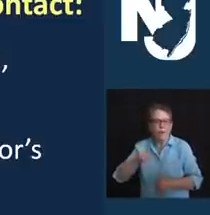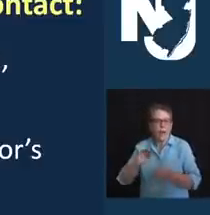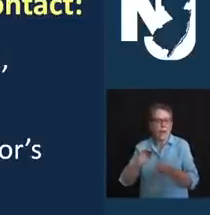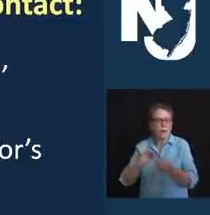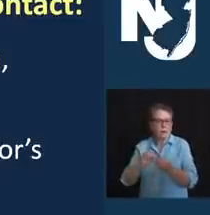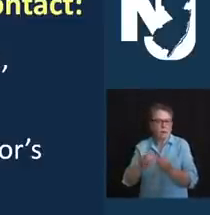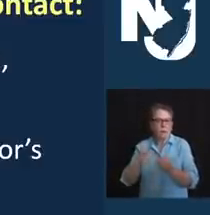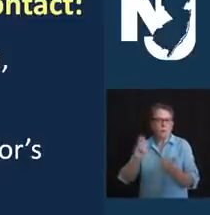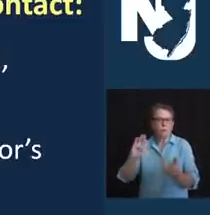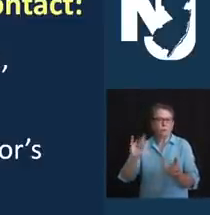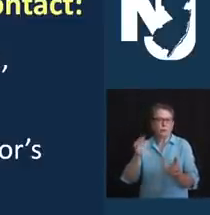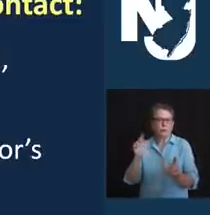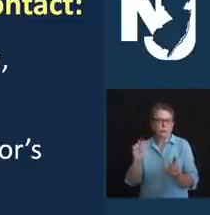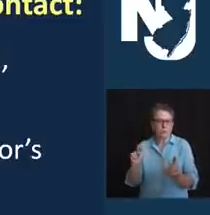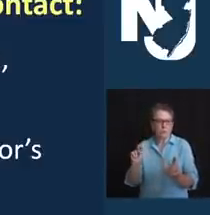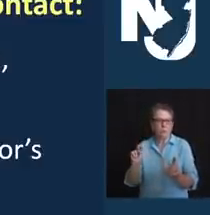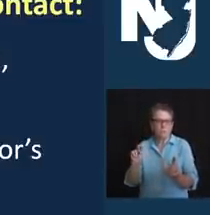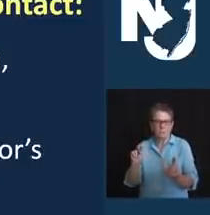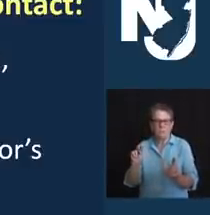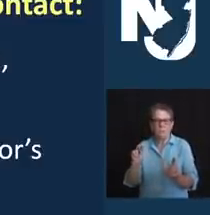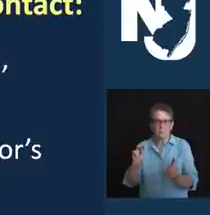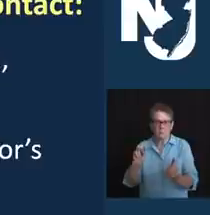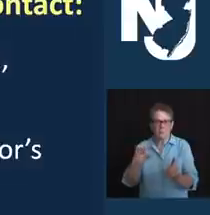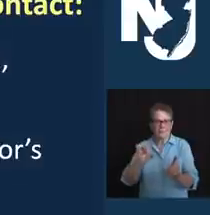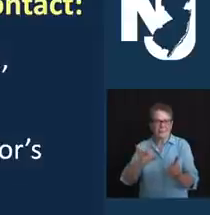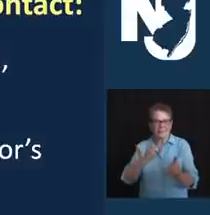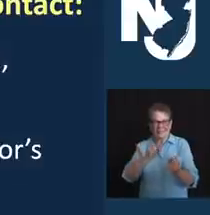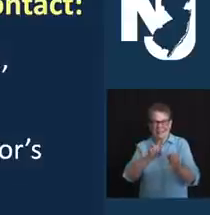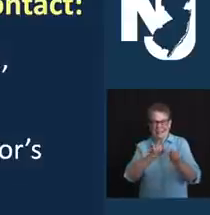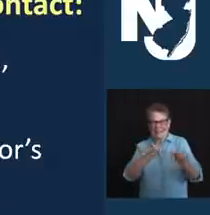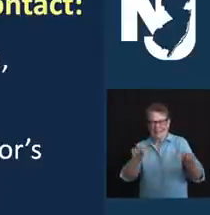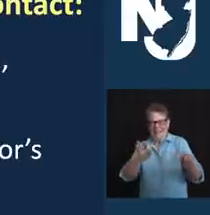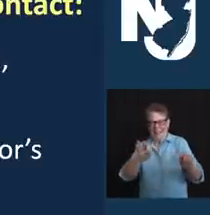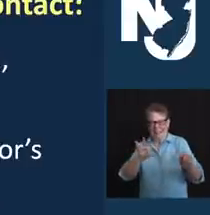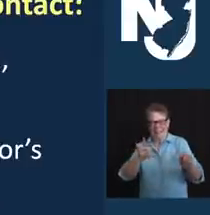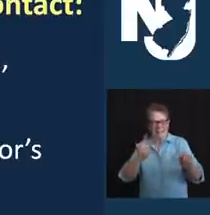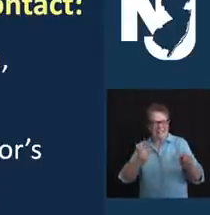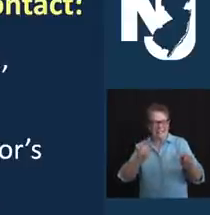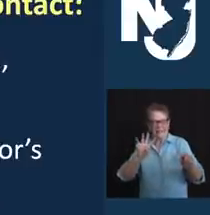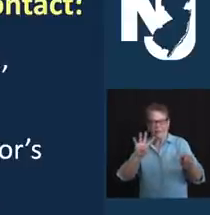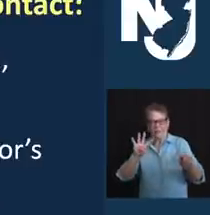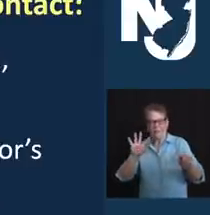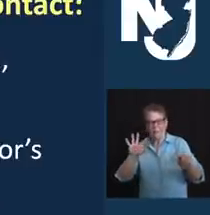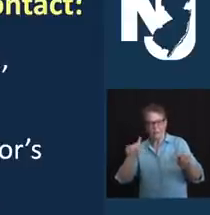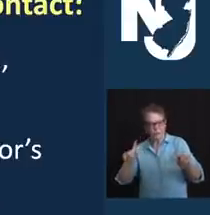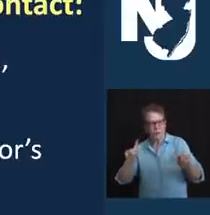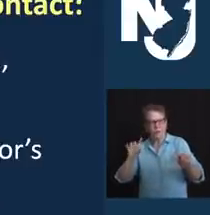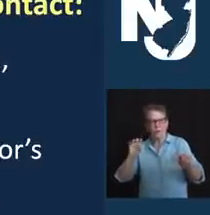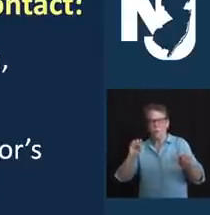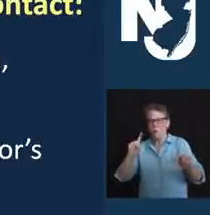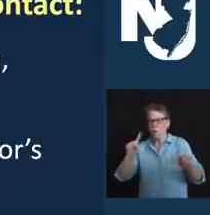856-451-0101. You can see that on the screen. Or reach out to the Cumberland County Prosecutor's Office at